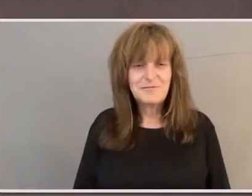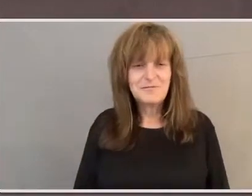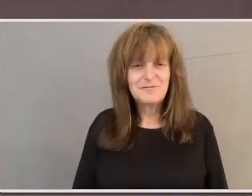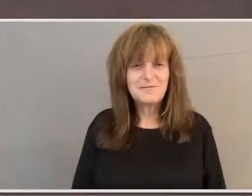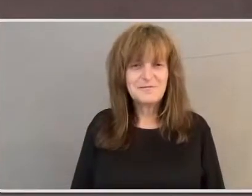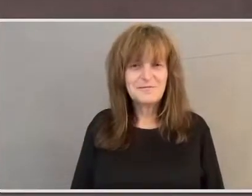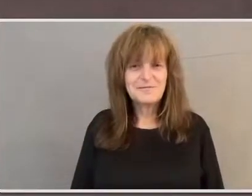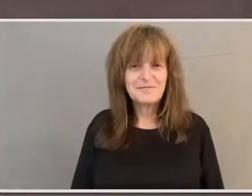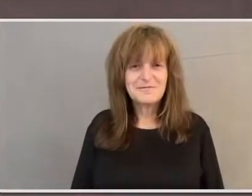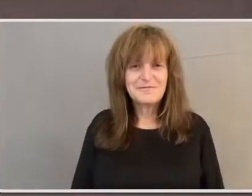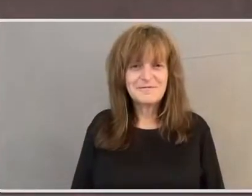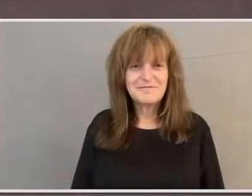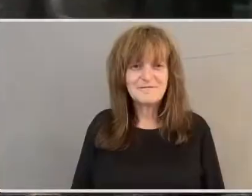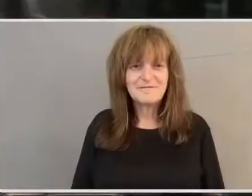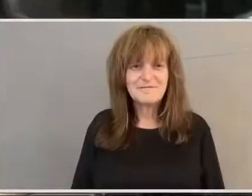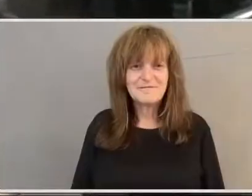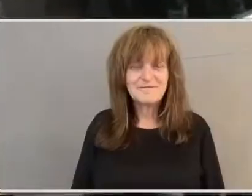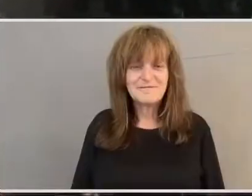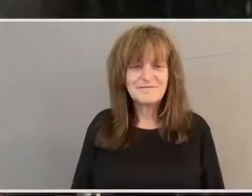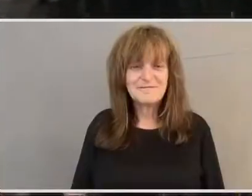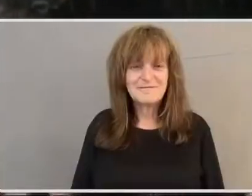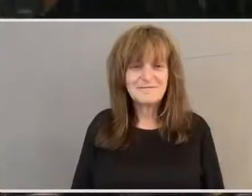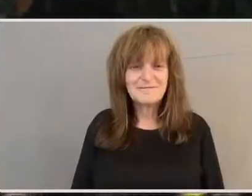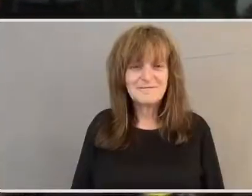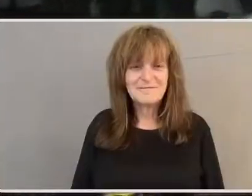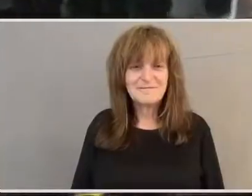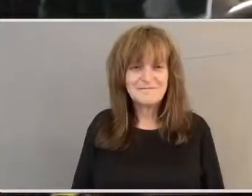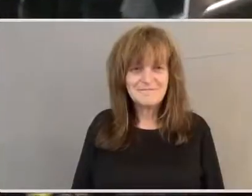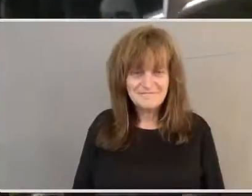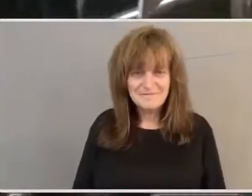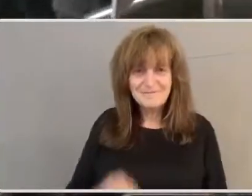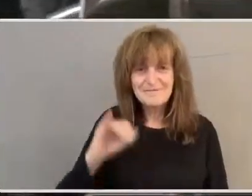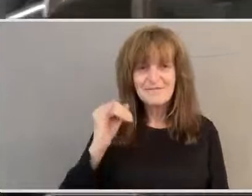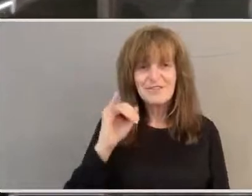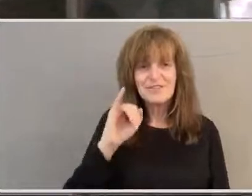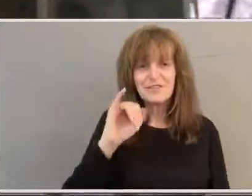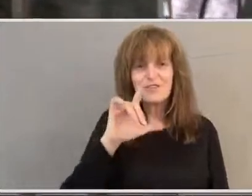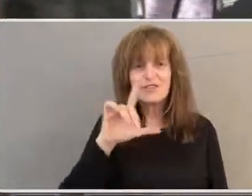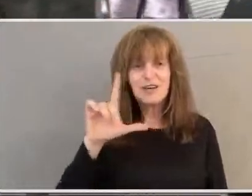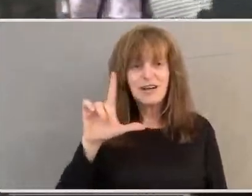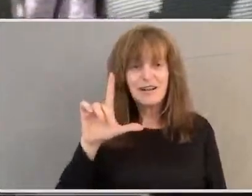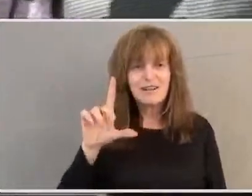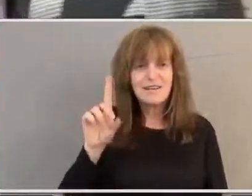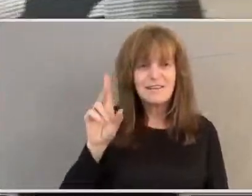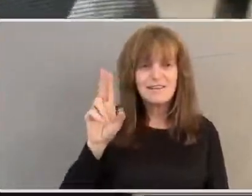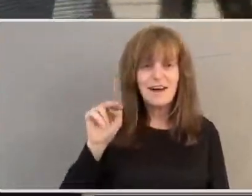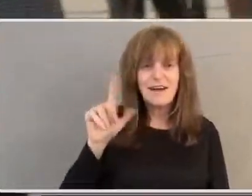Jill Dunlop returns as Minister of Colleges and Universities.